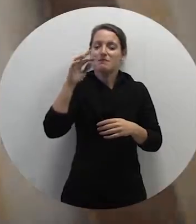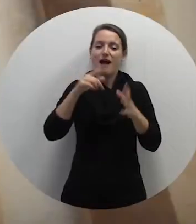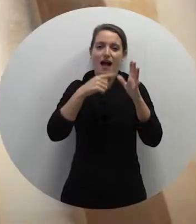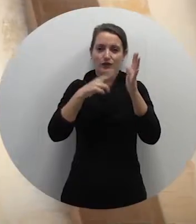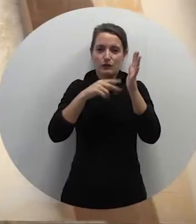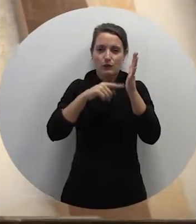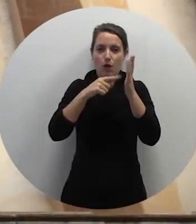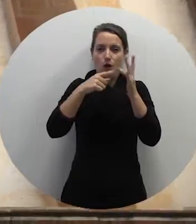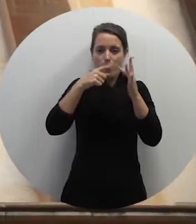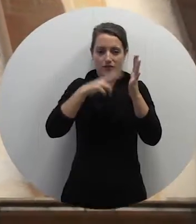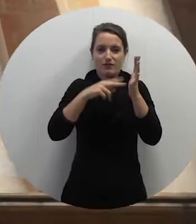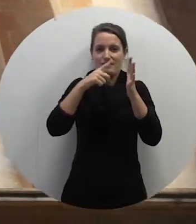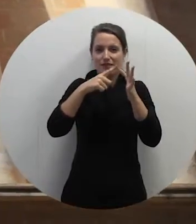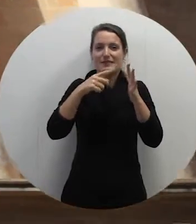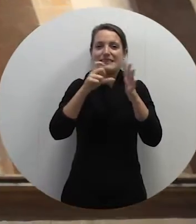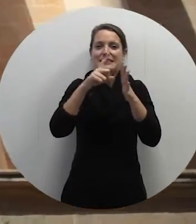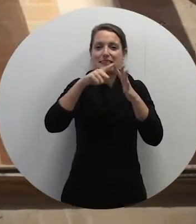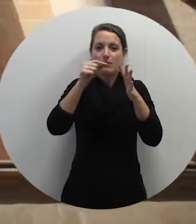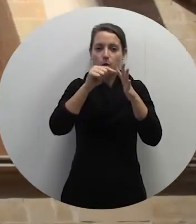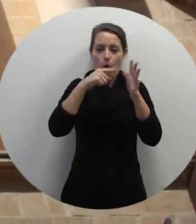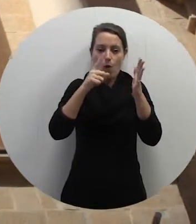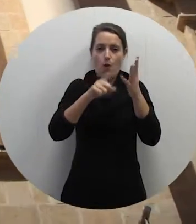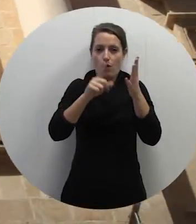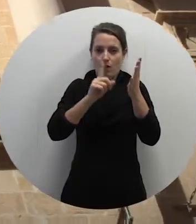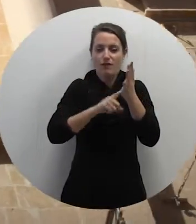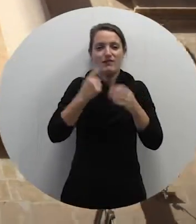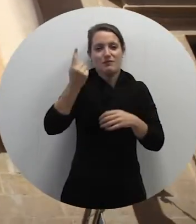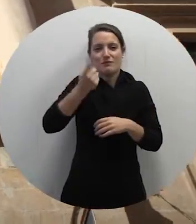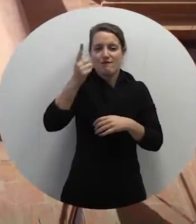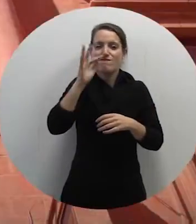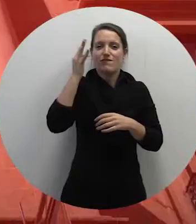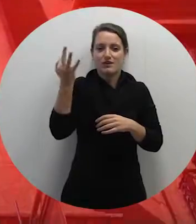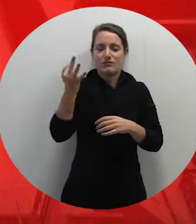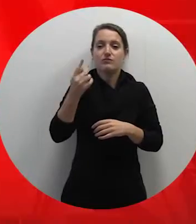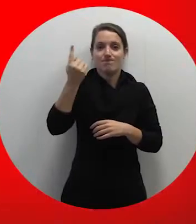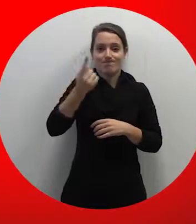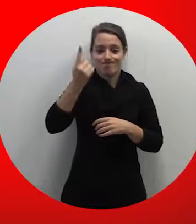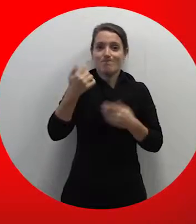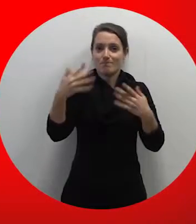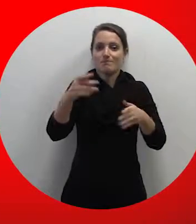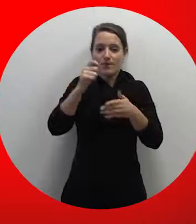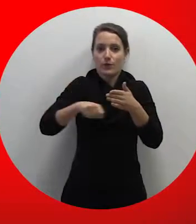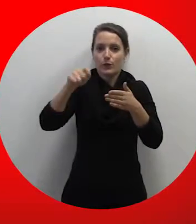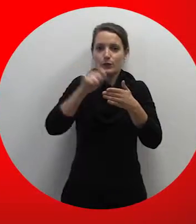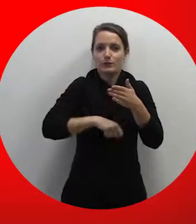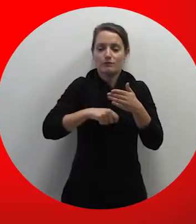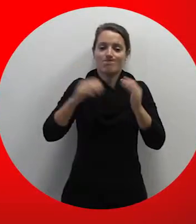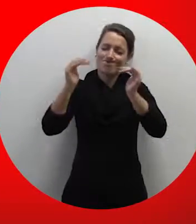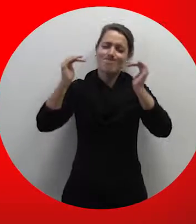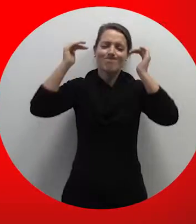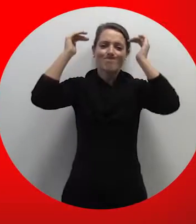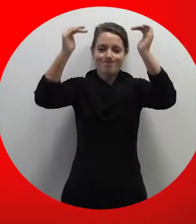the Langue de Provence and was elected the 54th Grandmaster of the Order of St. John in